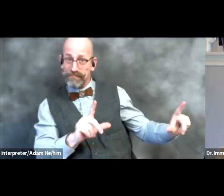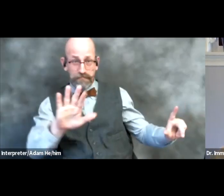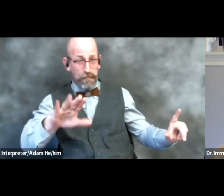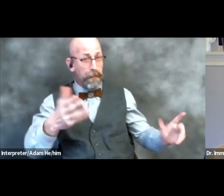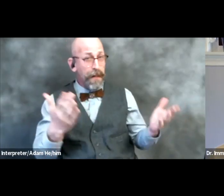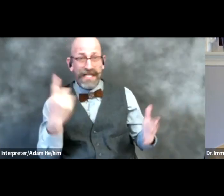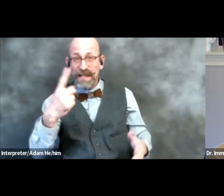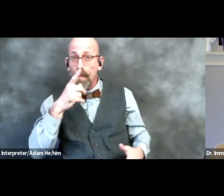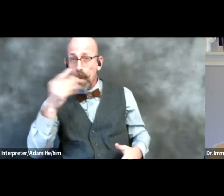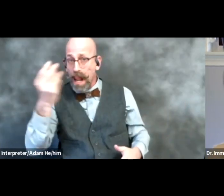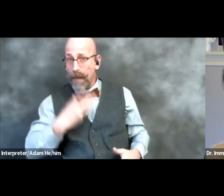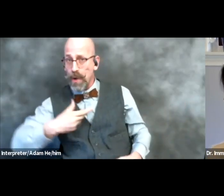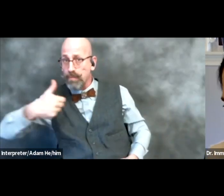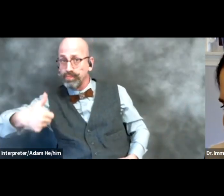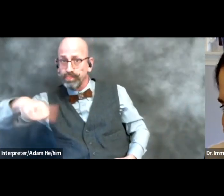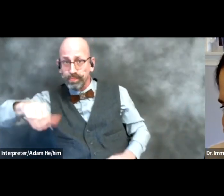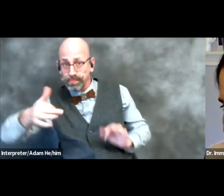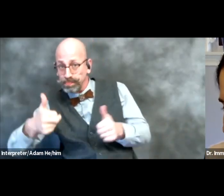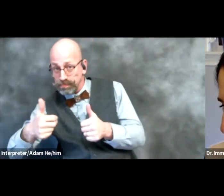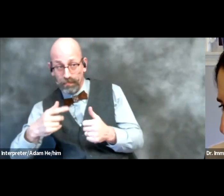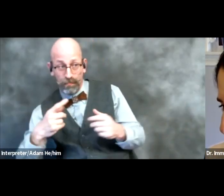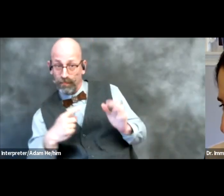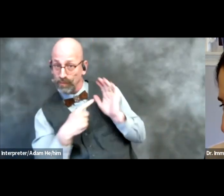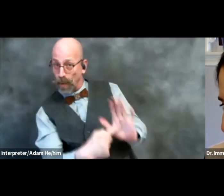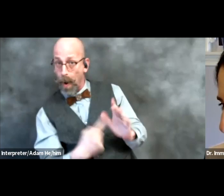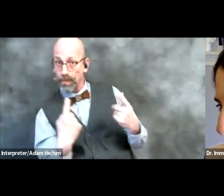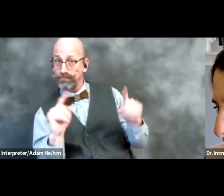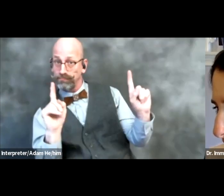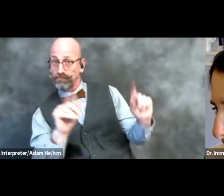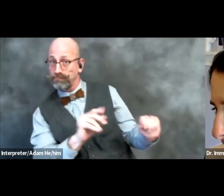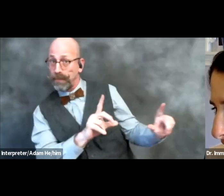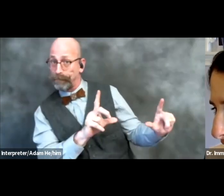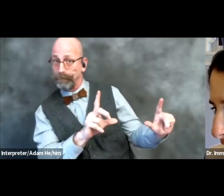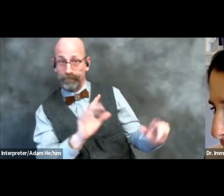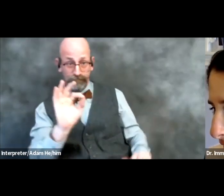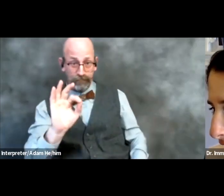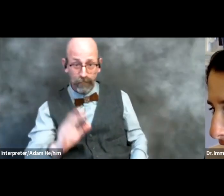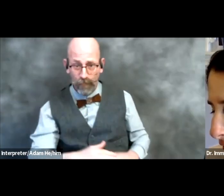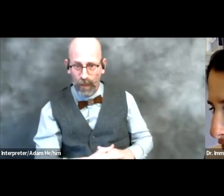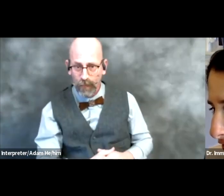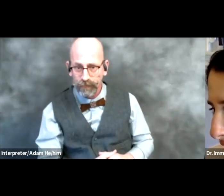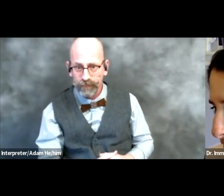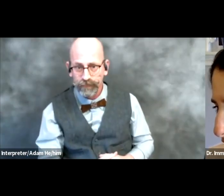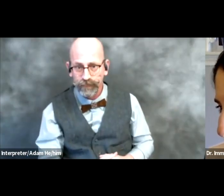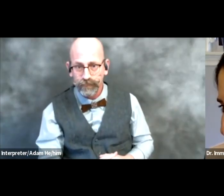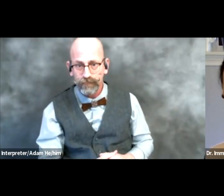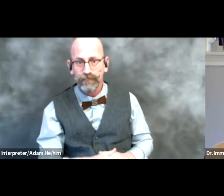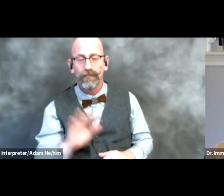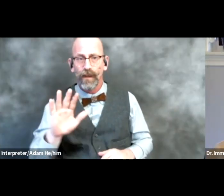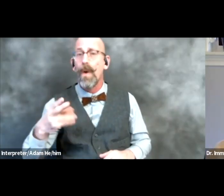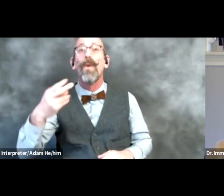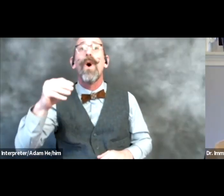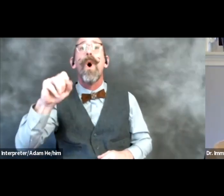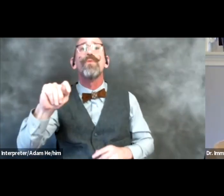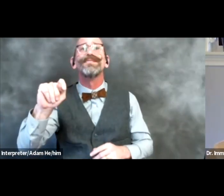from somebody that it's actually working. Let's say, oh, host disabled screen